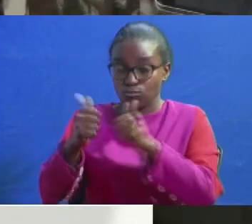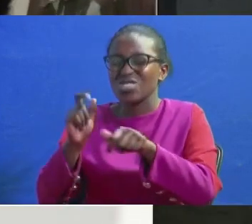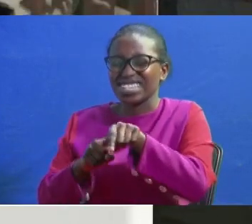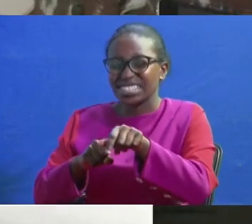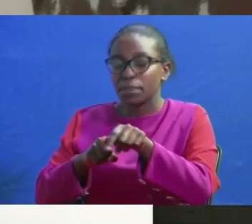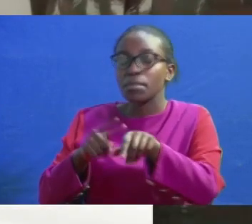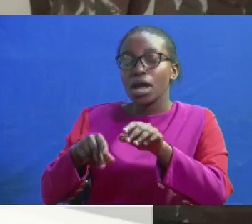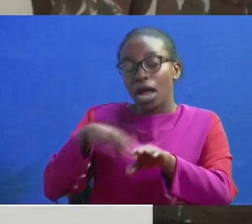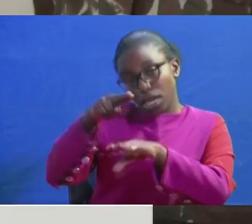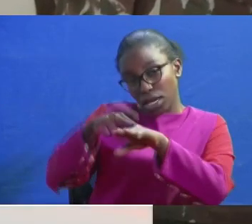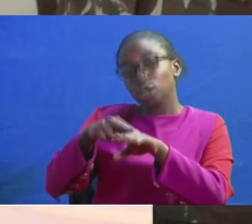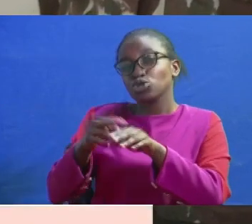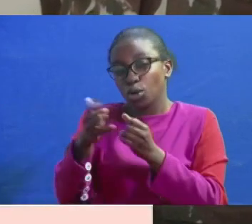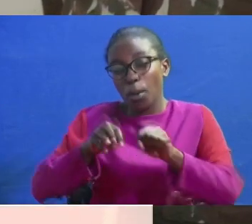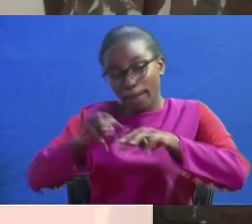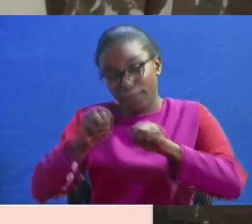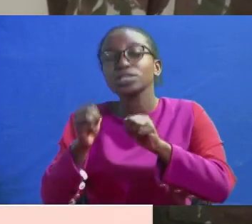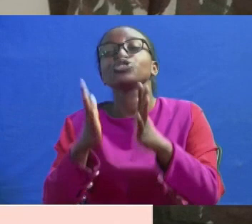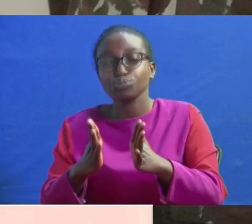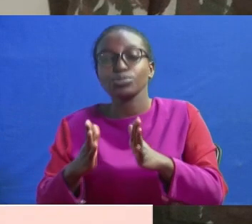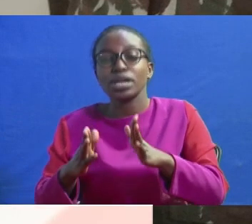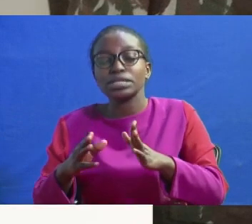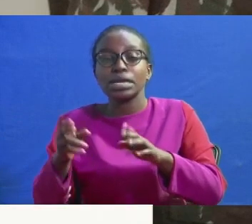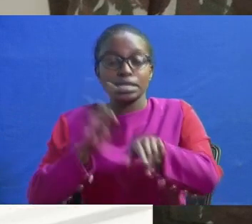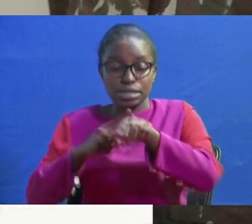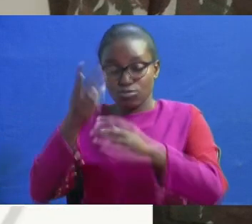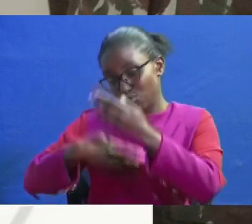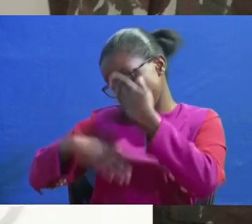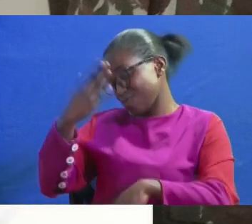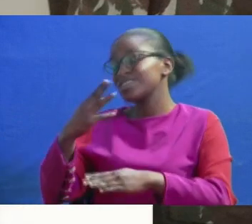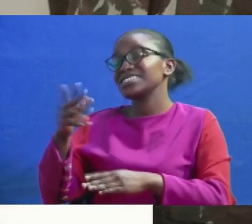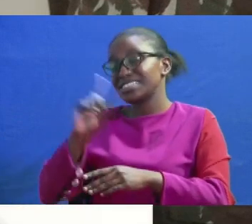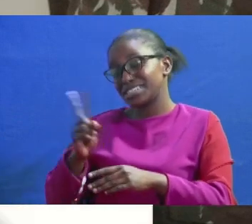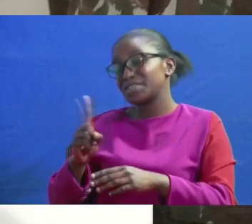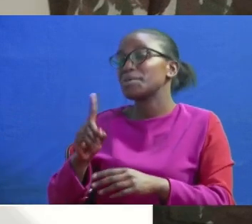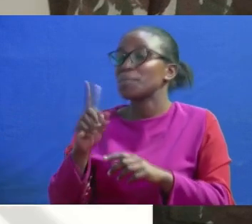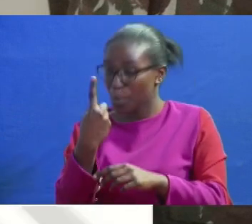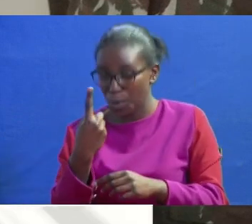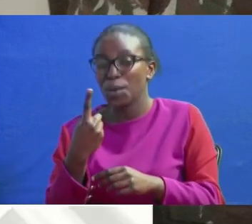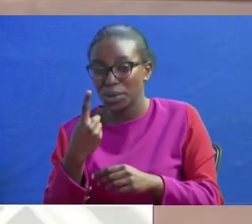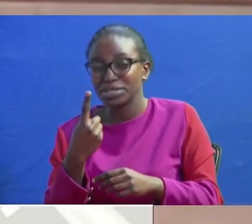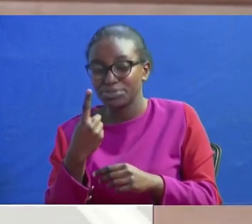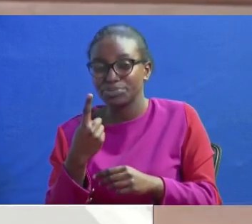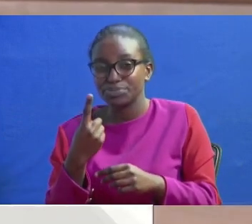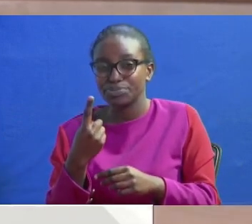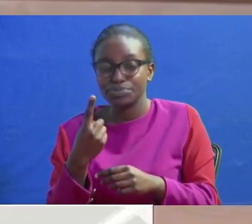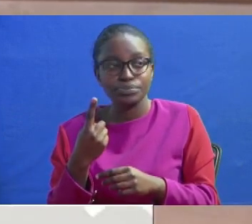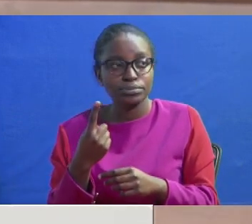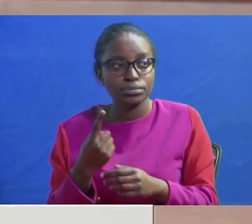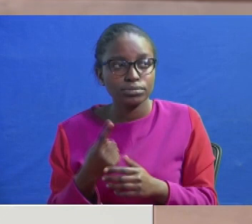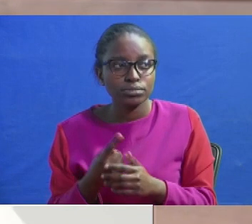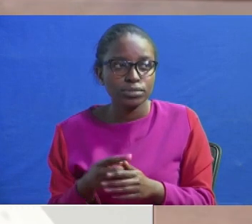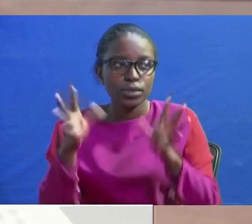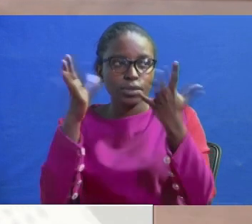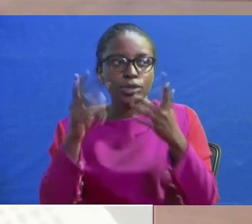Conflict Management from the University of Nairobi and a Bachelor of Laws from the same institution. Congratulations to